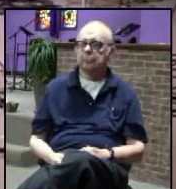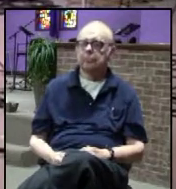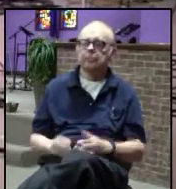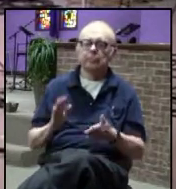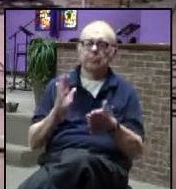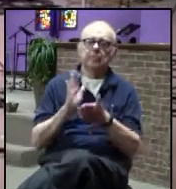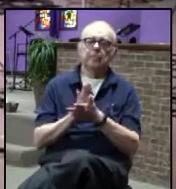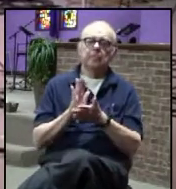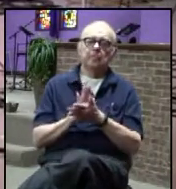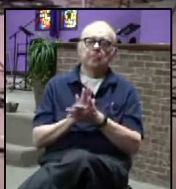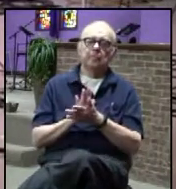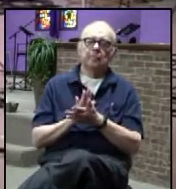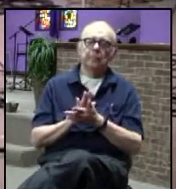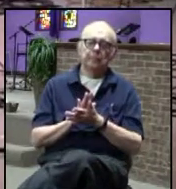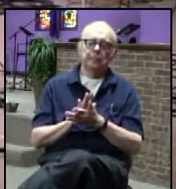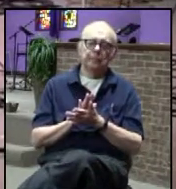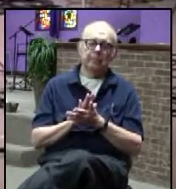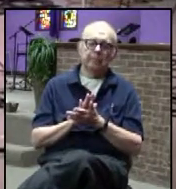School is about ready to start.